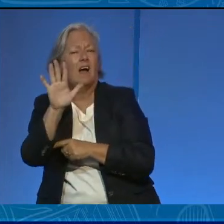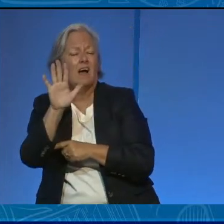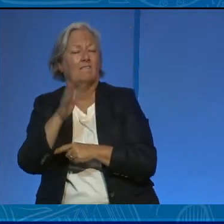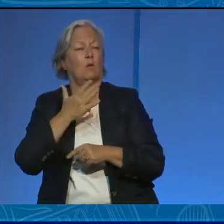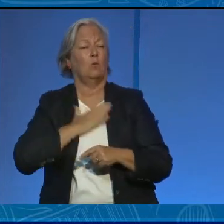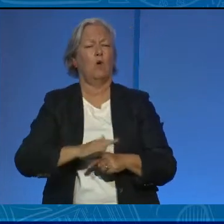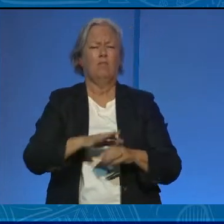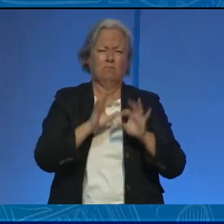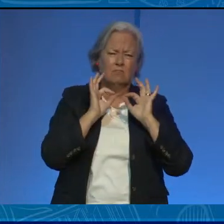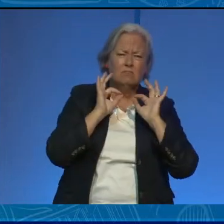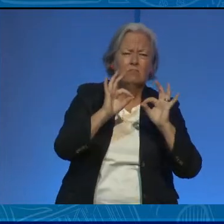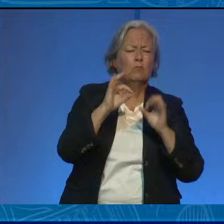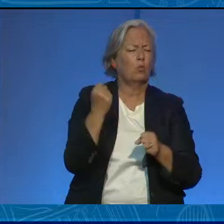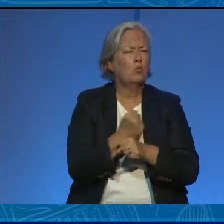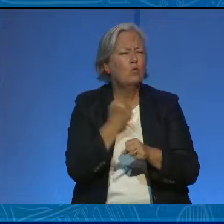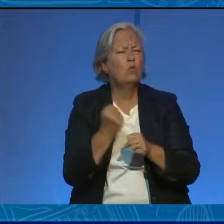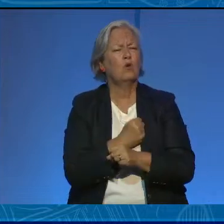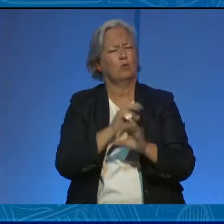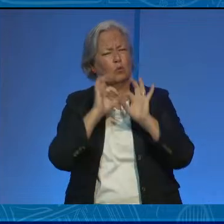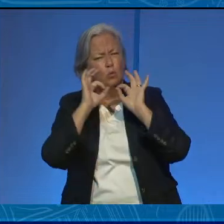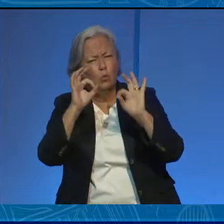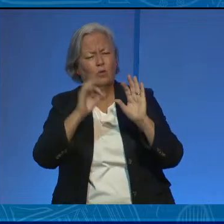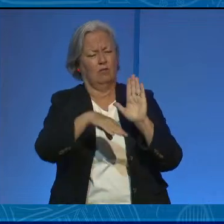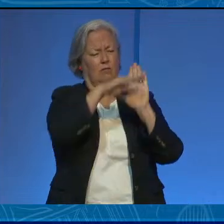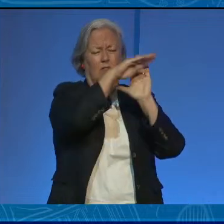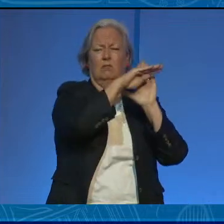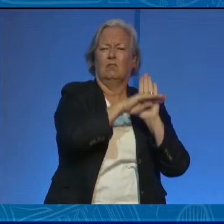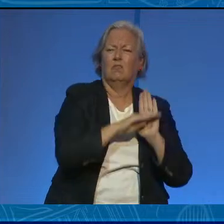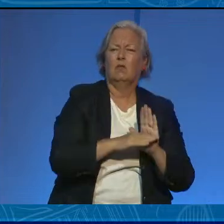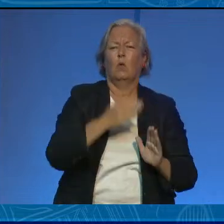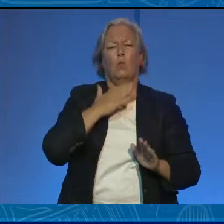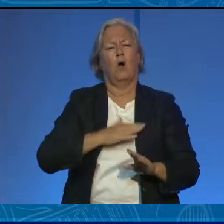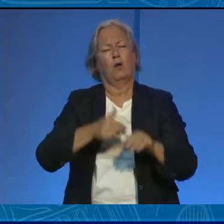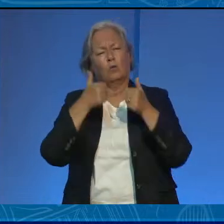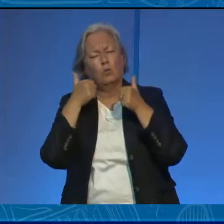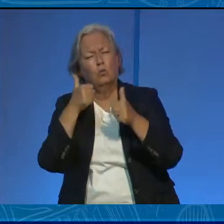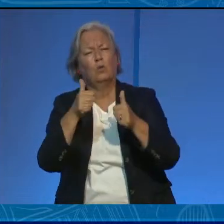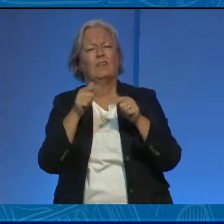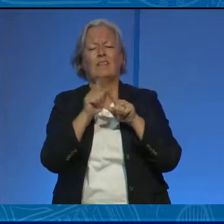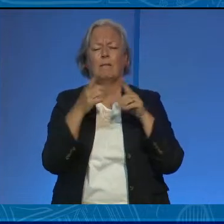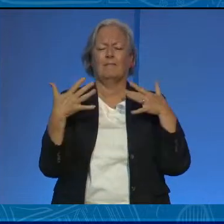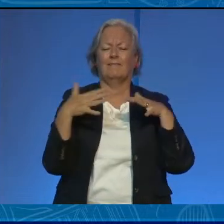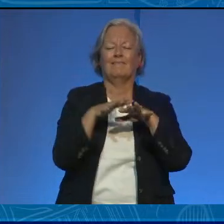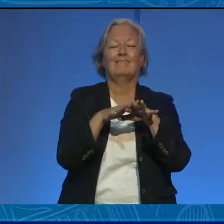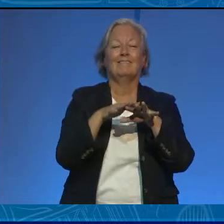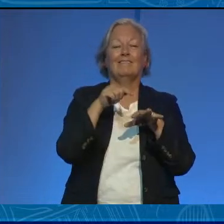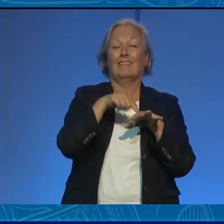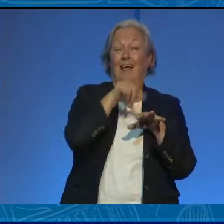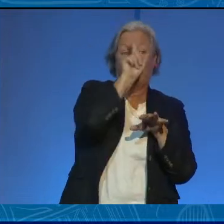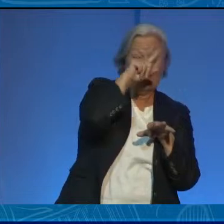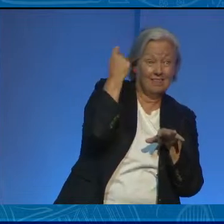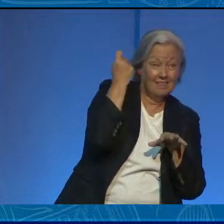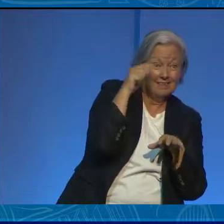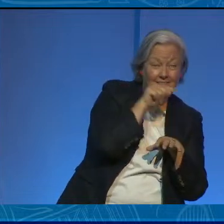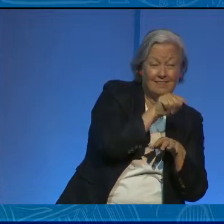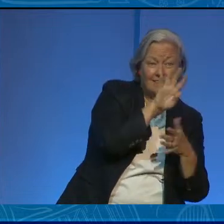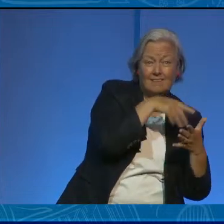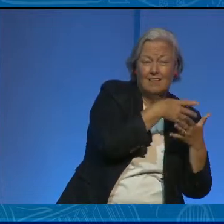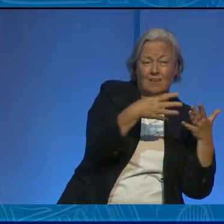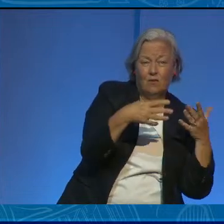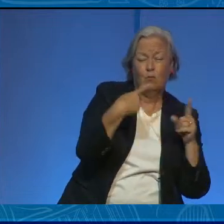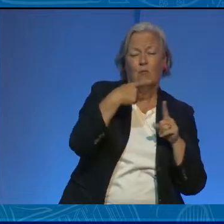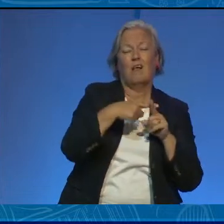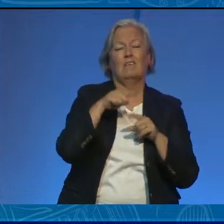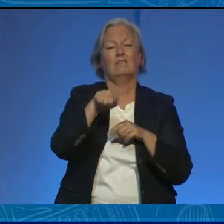practices and seeks solutions to strengthen synergies between the Sendai Framework, the 2030